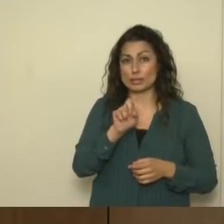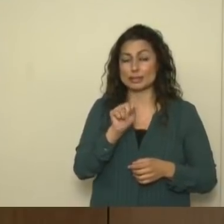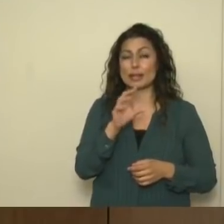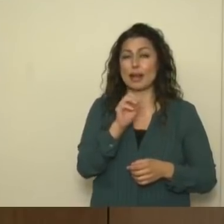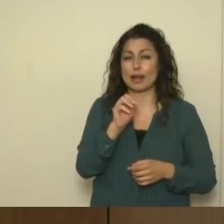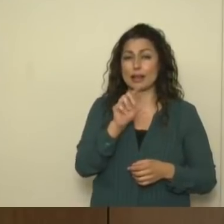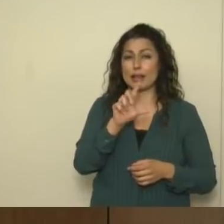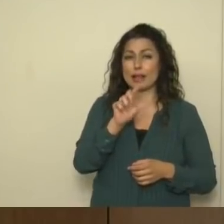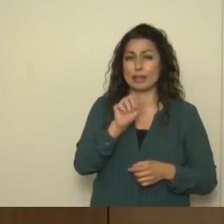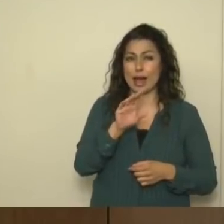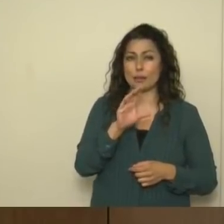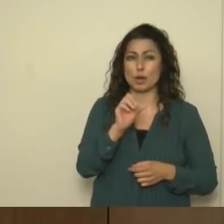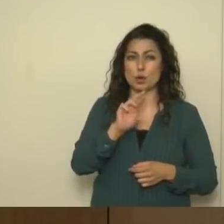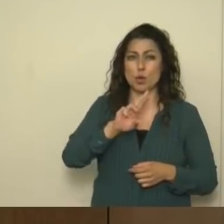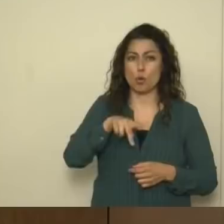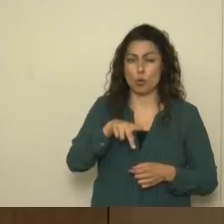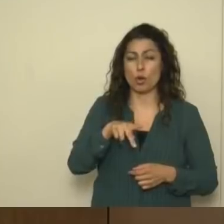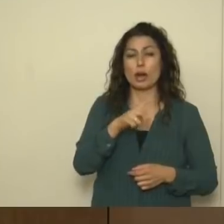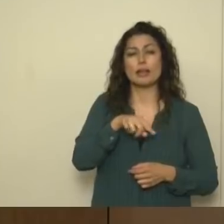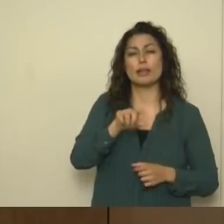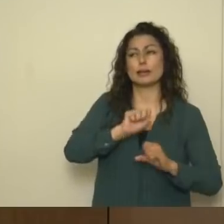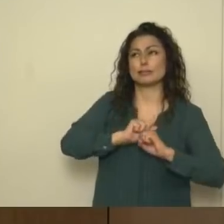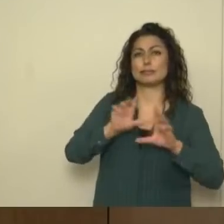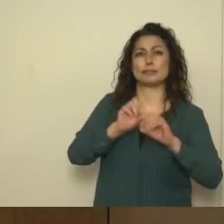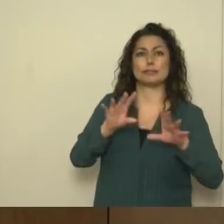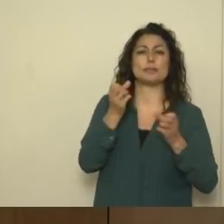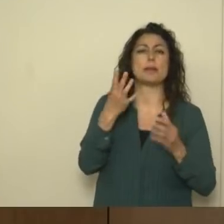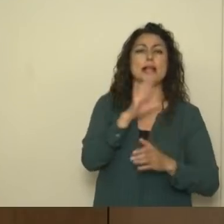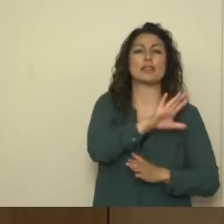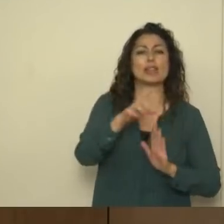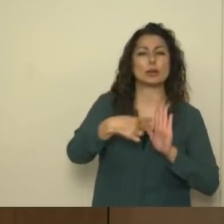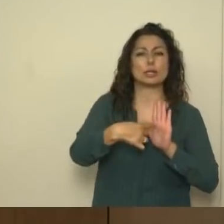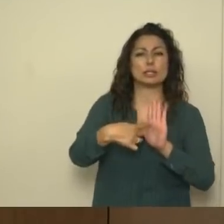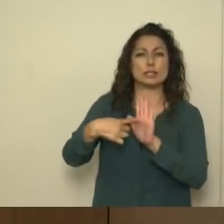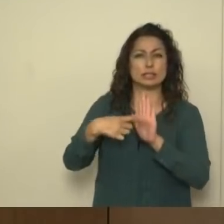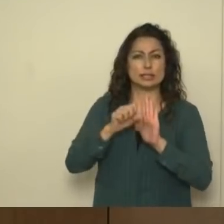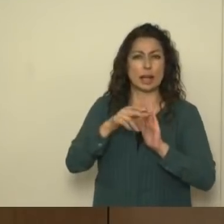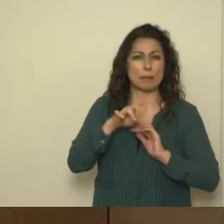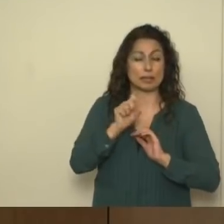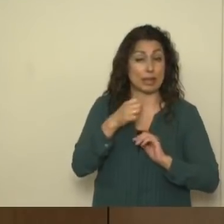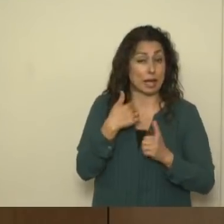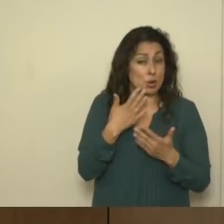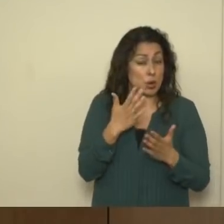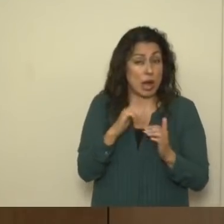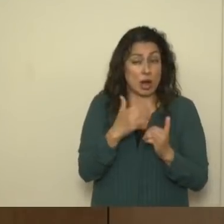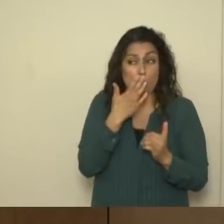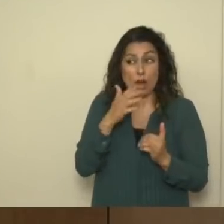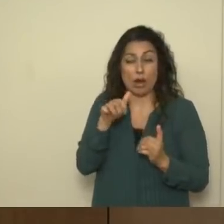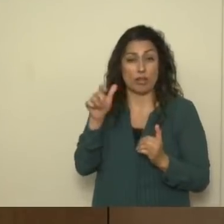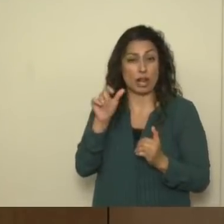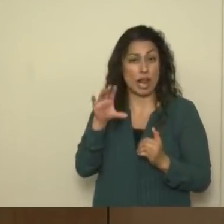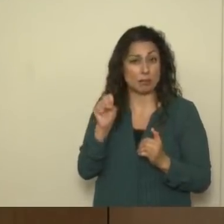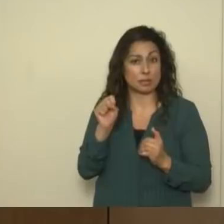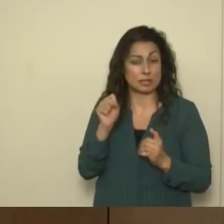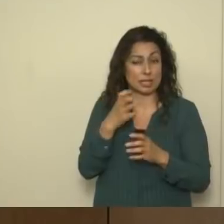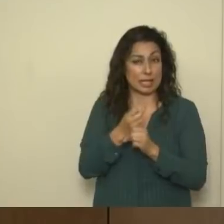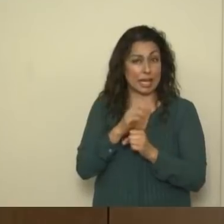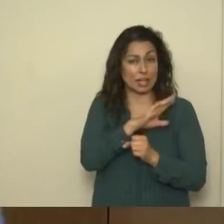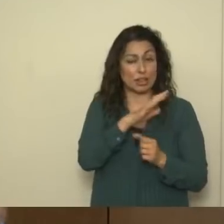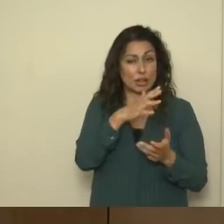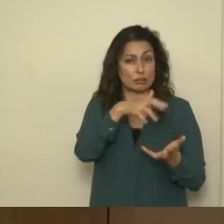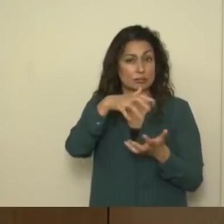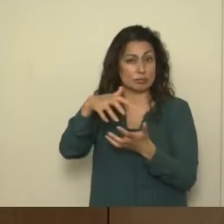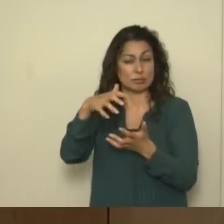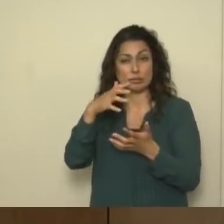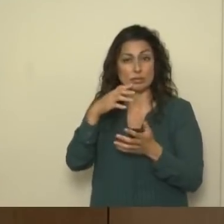LabCorp, ship out a lot of their samples. And I don't know how well other laboratories are getting their shipments in